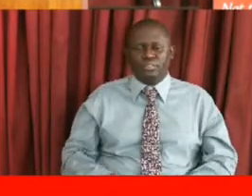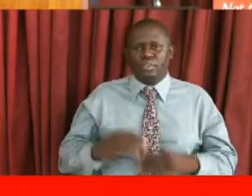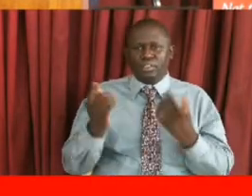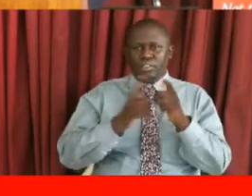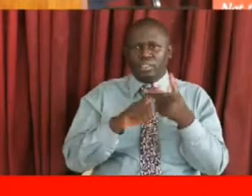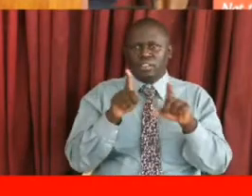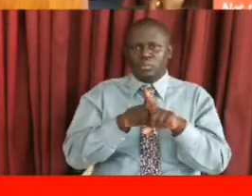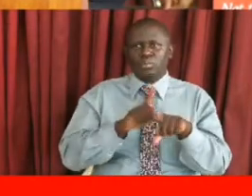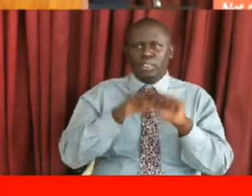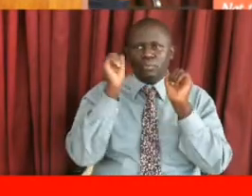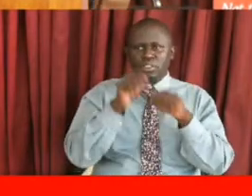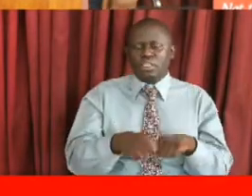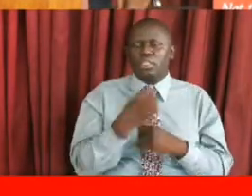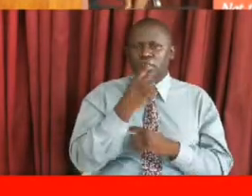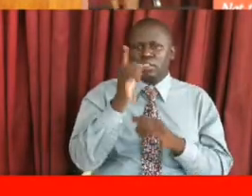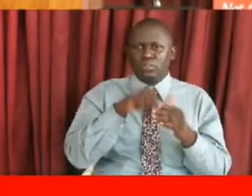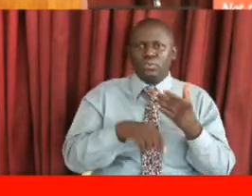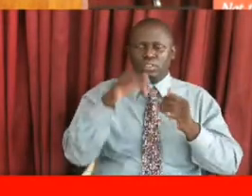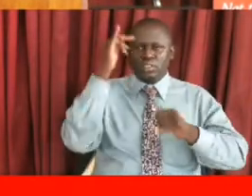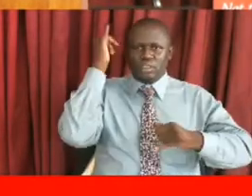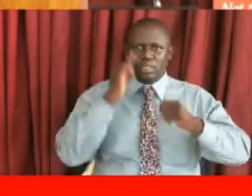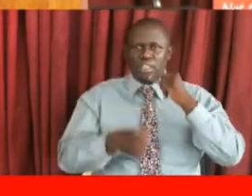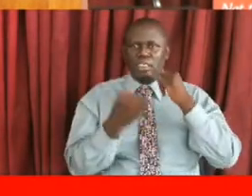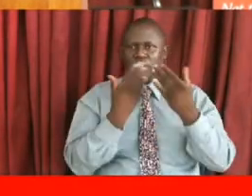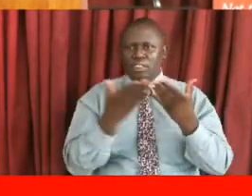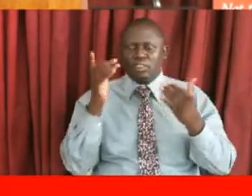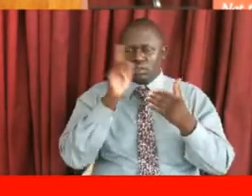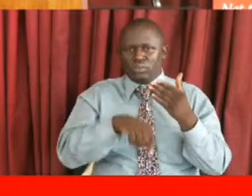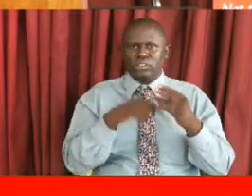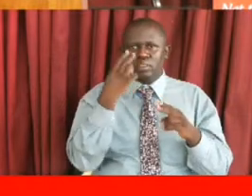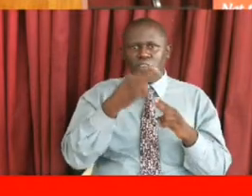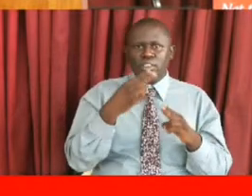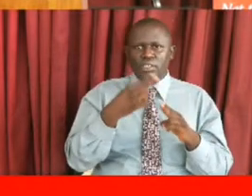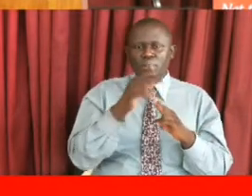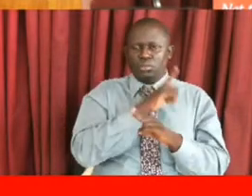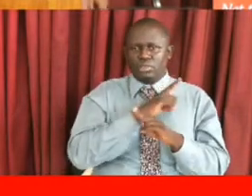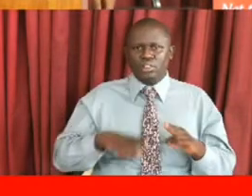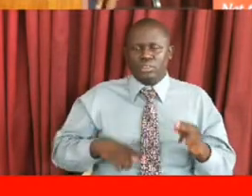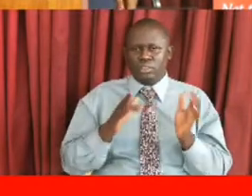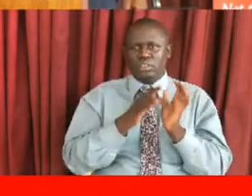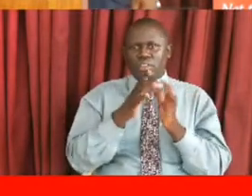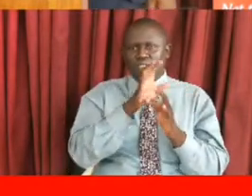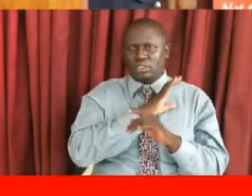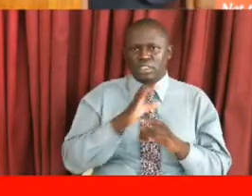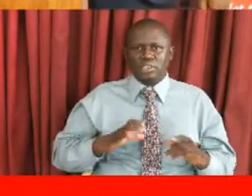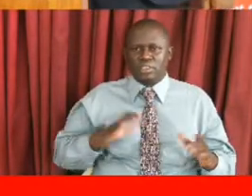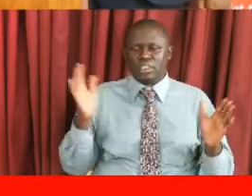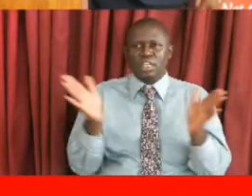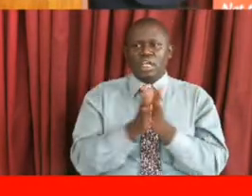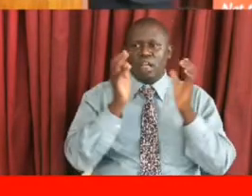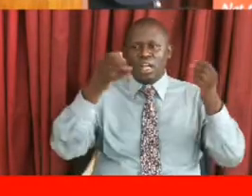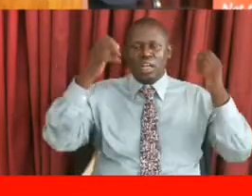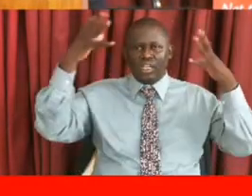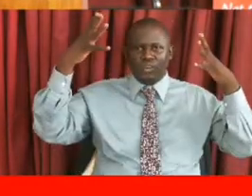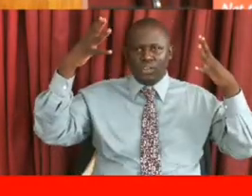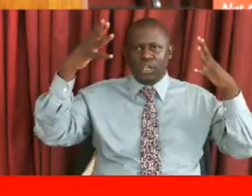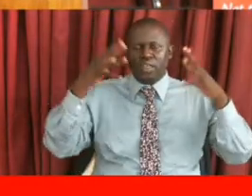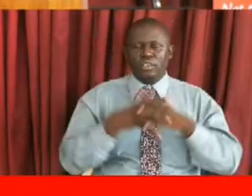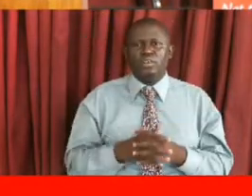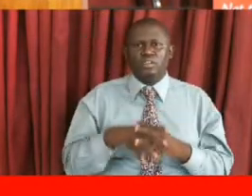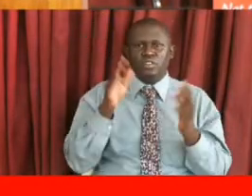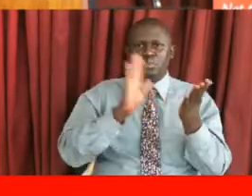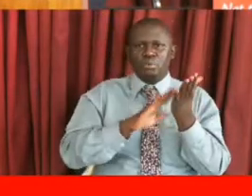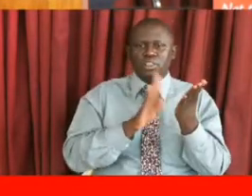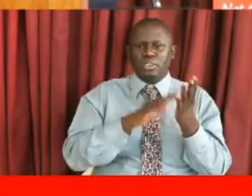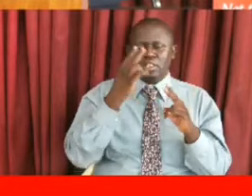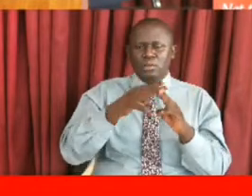can say the last thing is the name of the Lord hallelujah amen praise the name of the